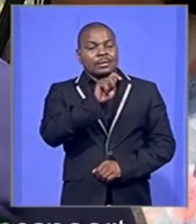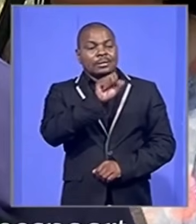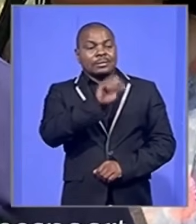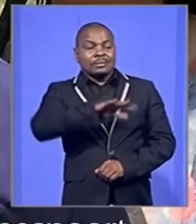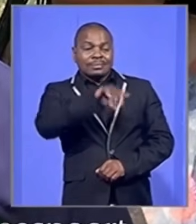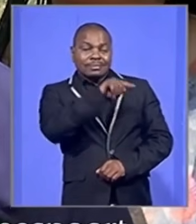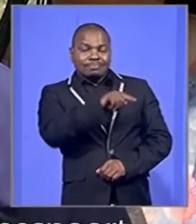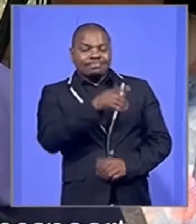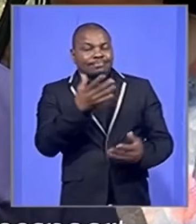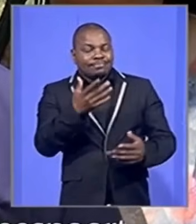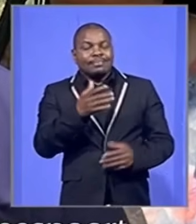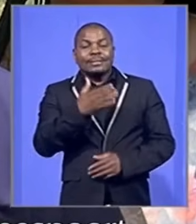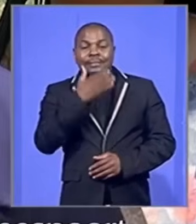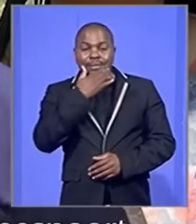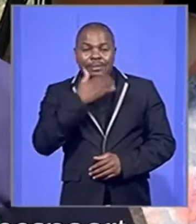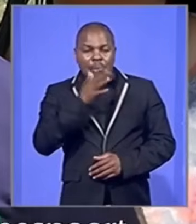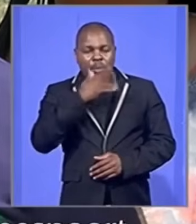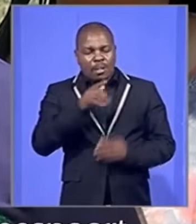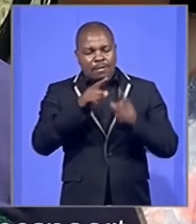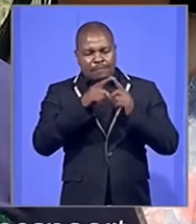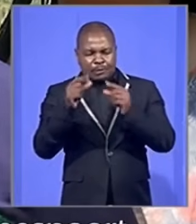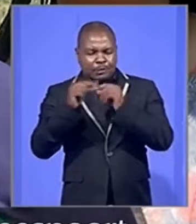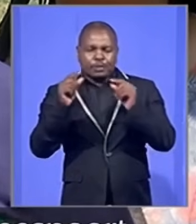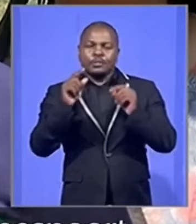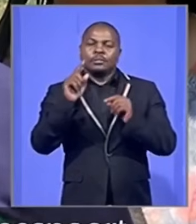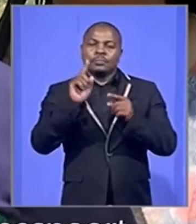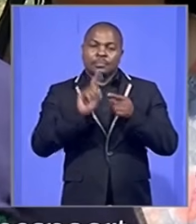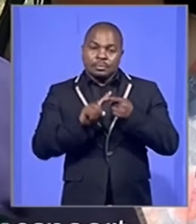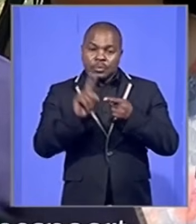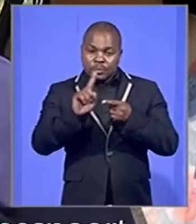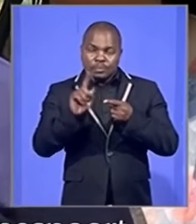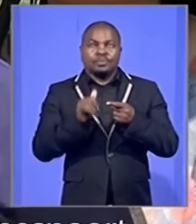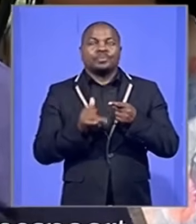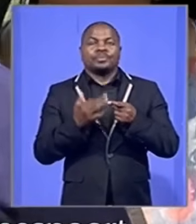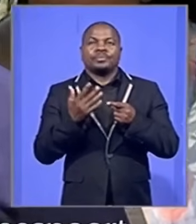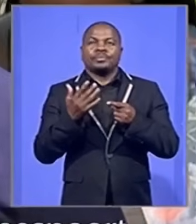be doing a practical completion of the